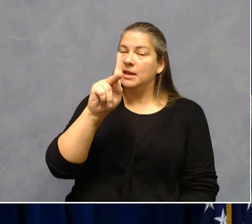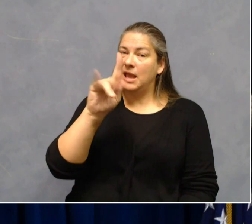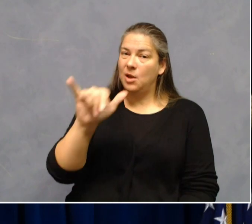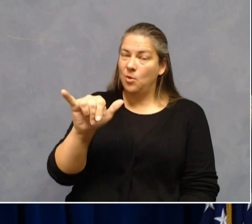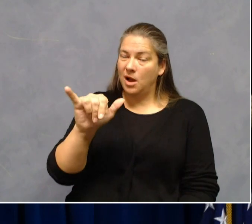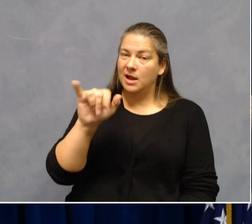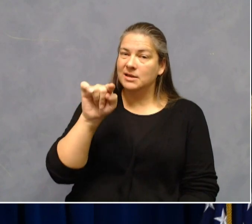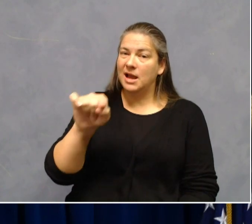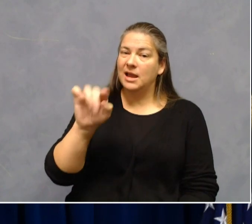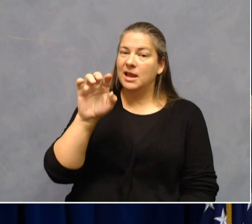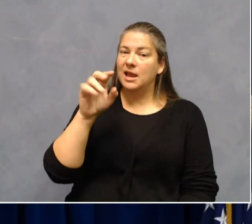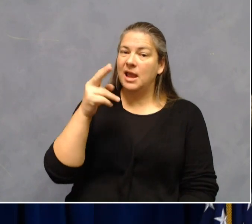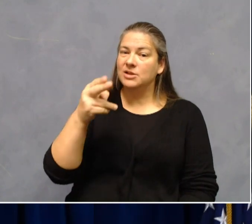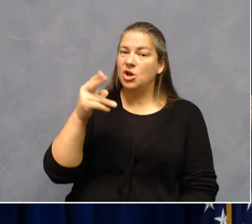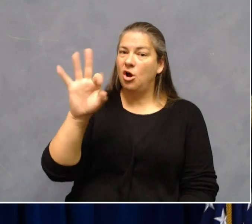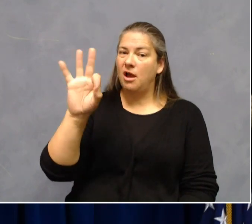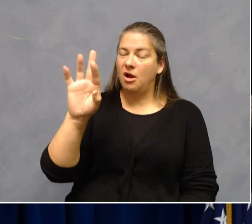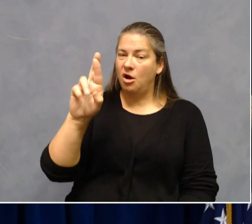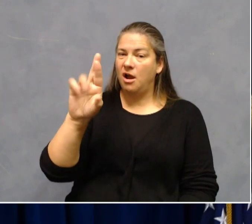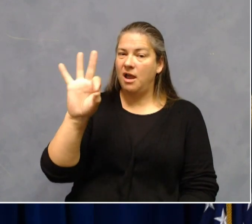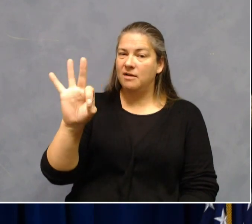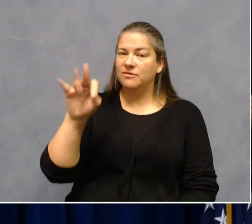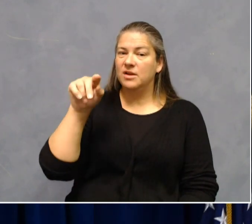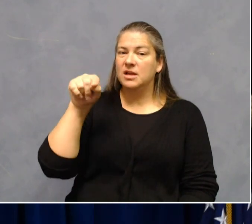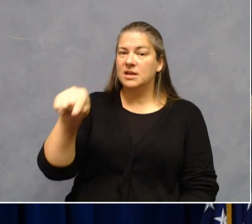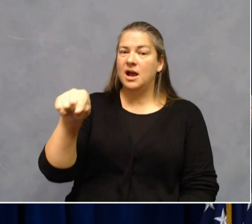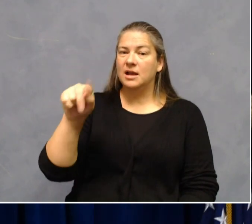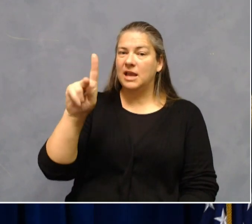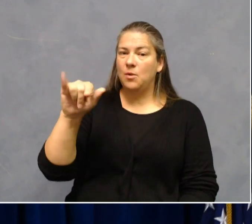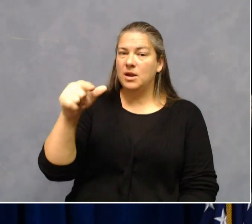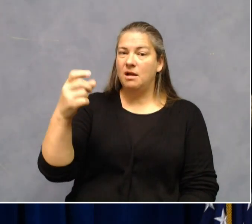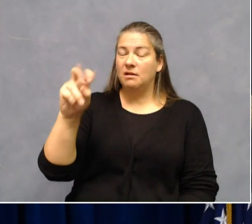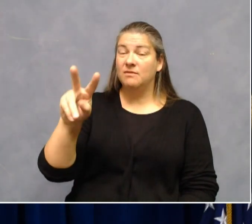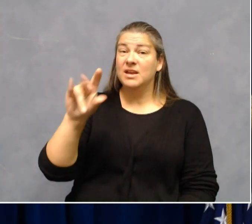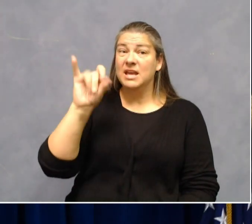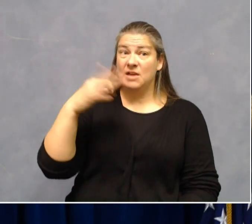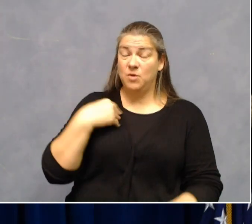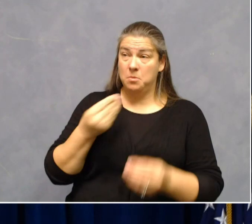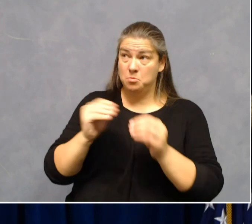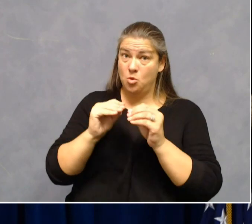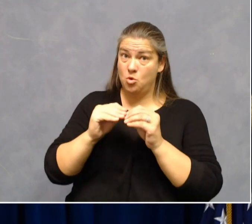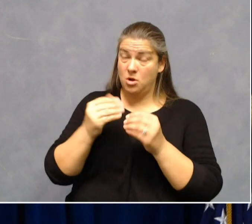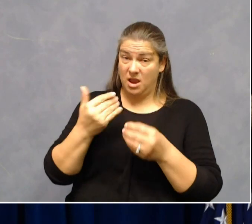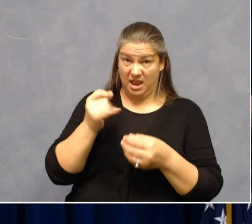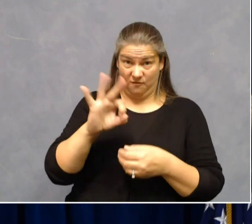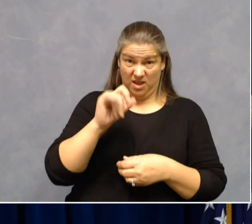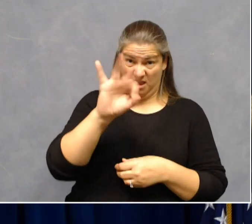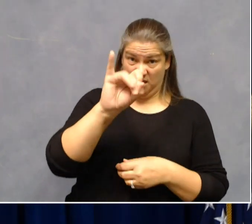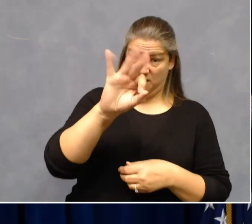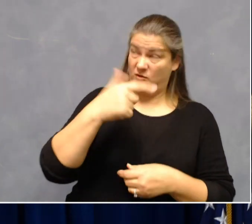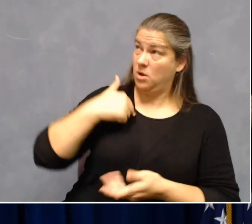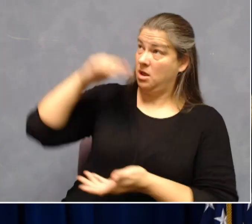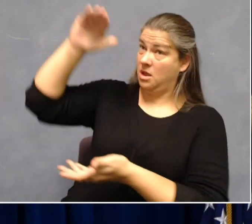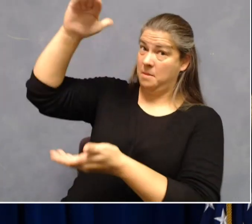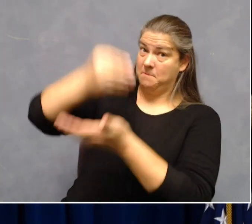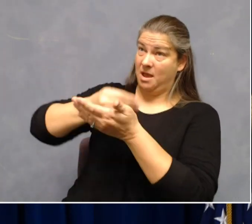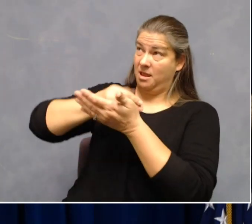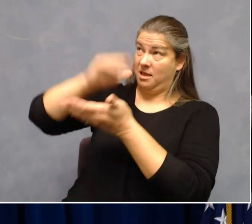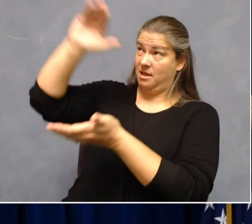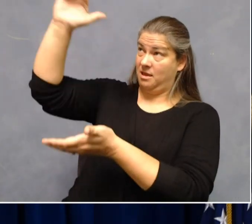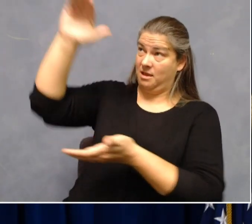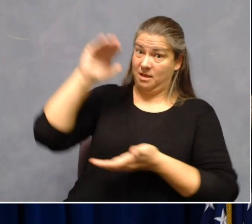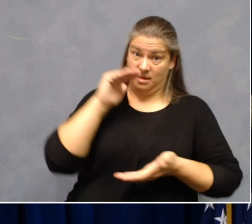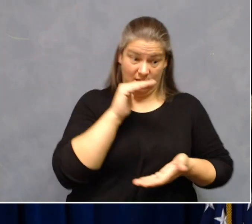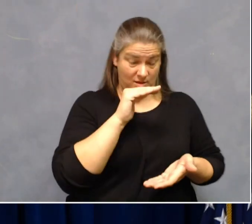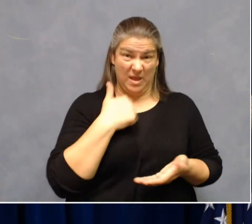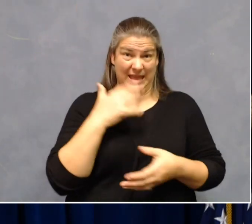teamkyhherf.ky.gov. Now, if more funding becomes available, if we have another round of CARES Act funding, or we can get